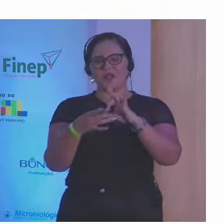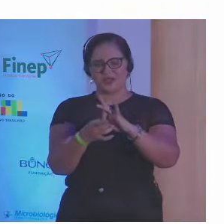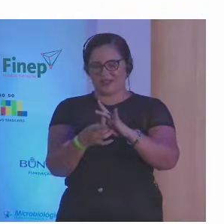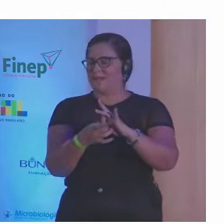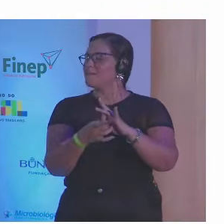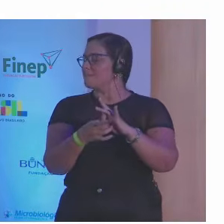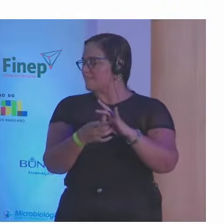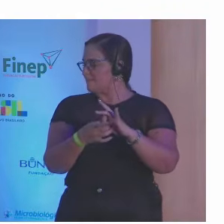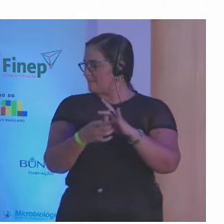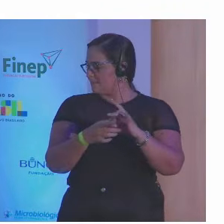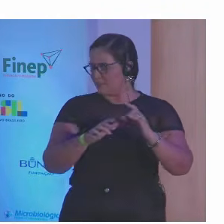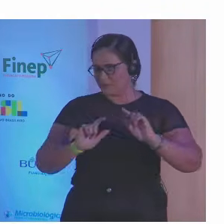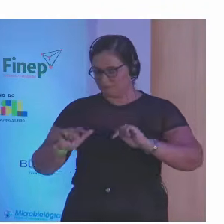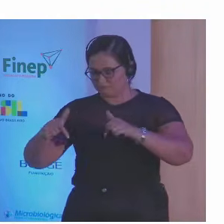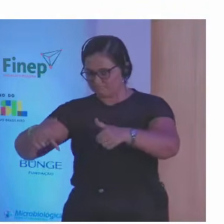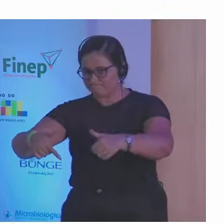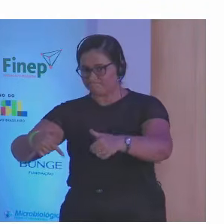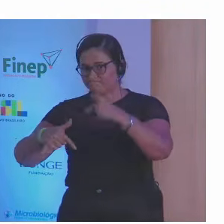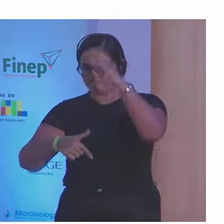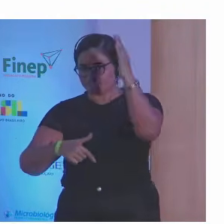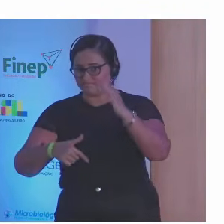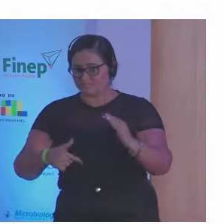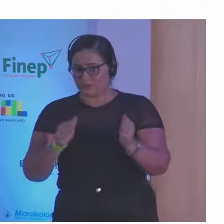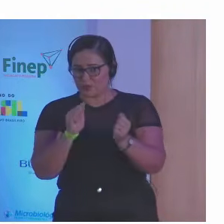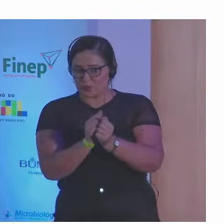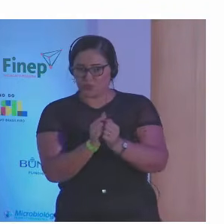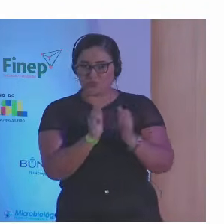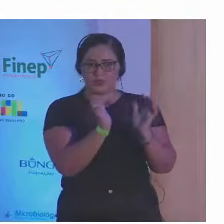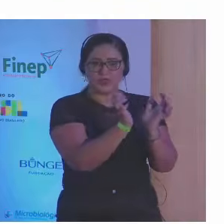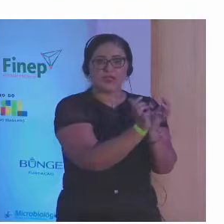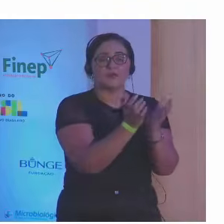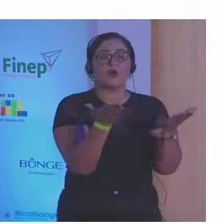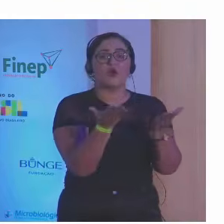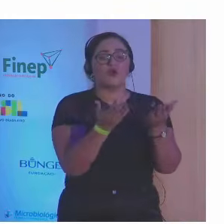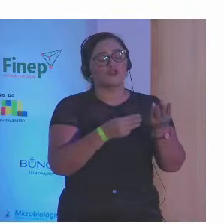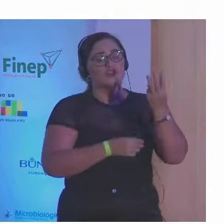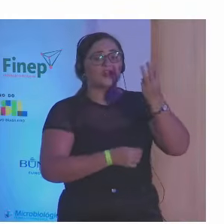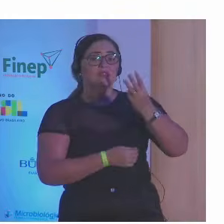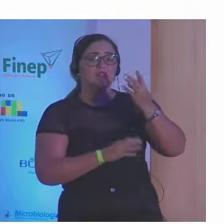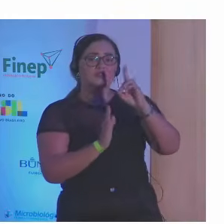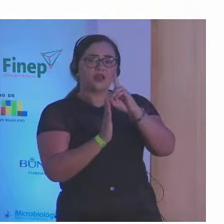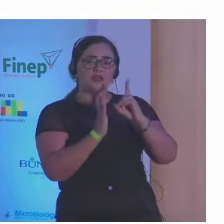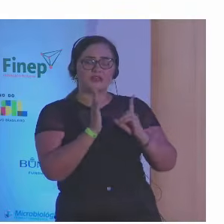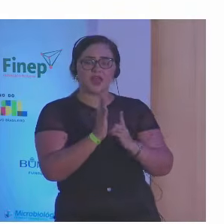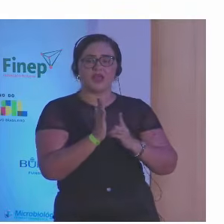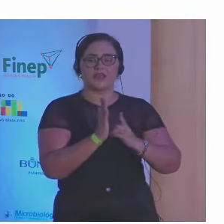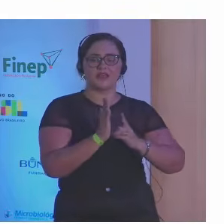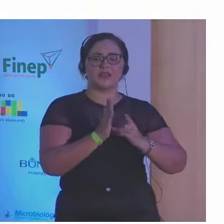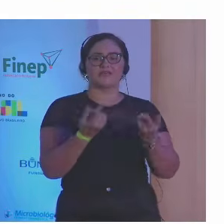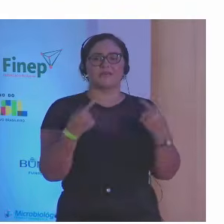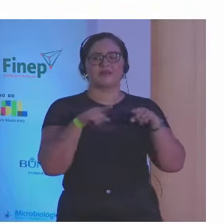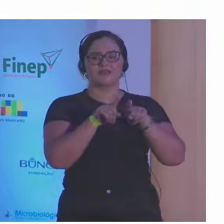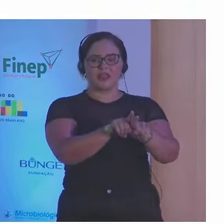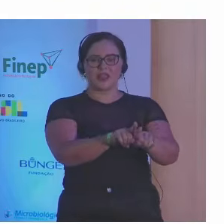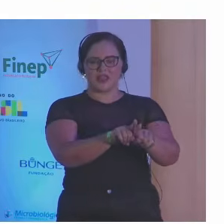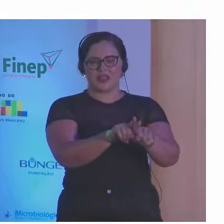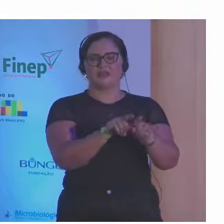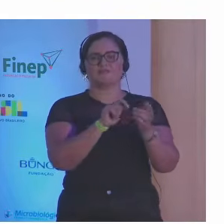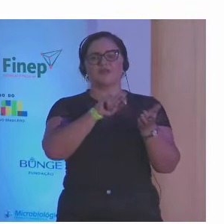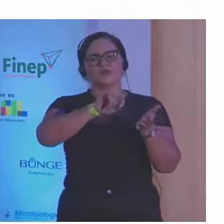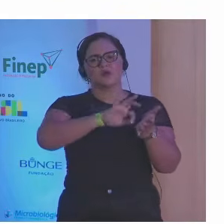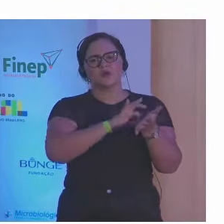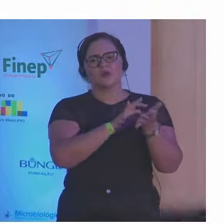rest of our teams. And today, the third decade, this partnership that has been signed with INPO and